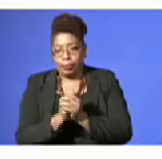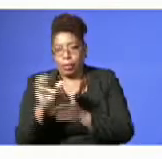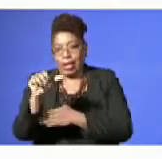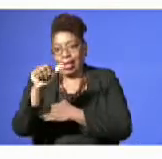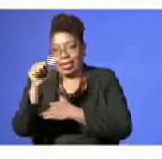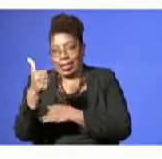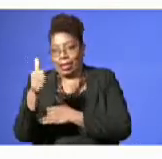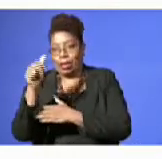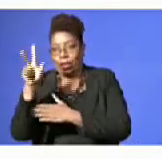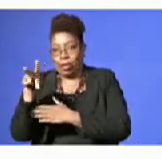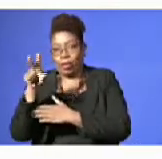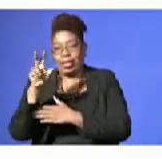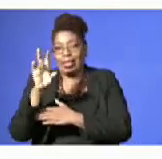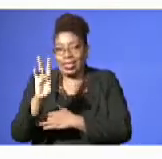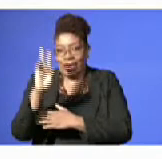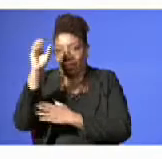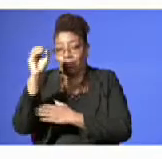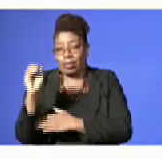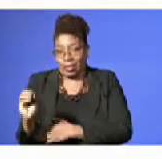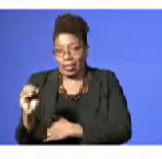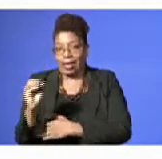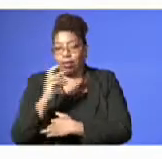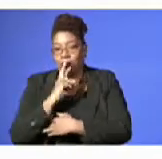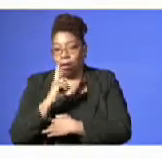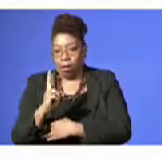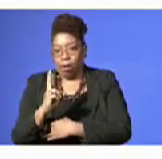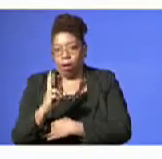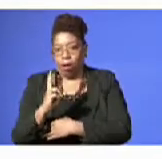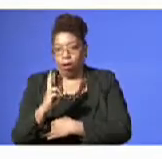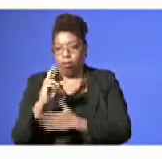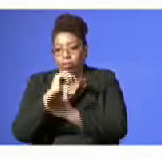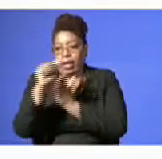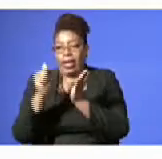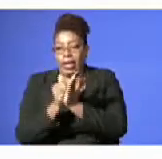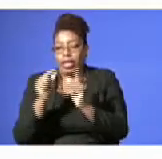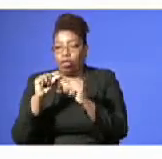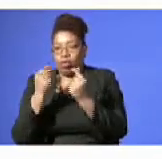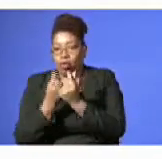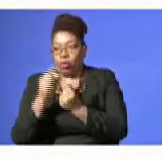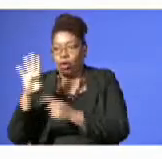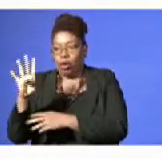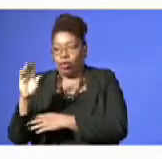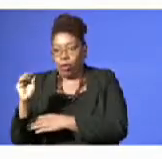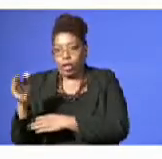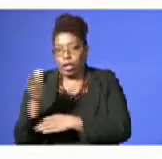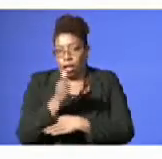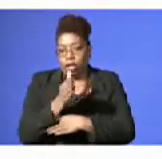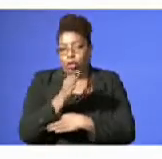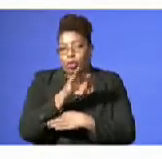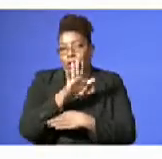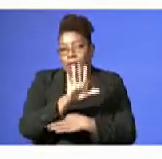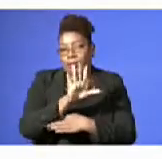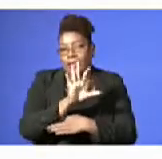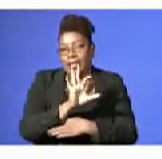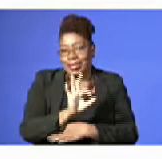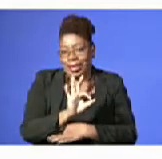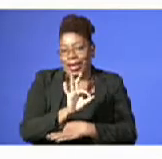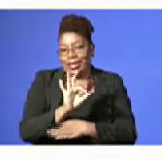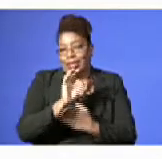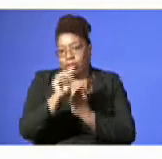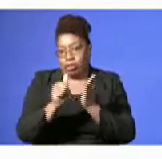Another 37% of our cases are for the age group 40 to 59 years